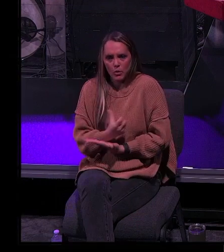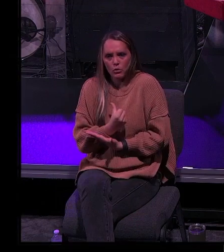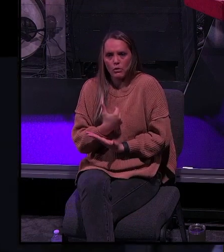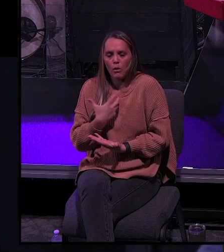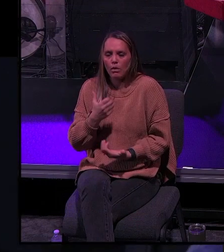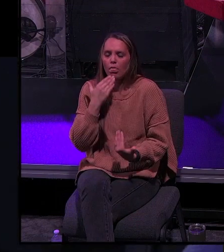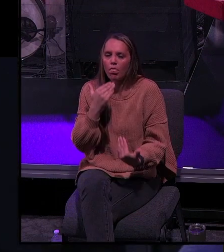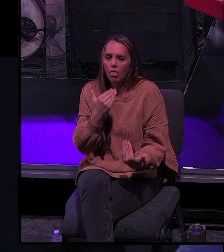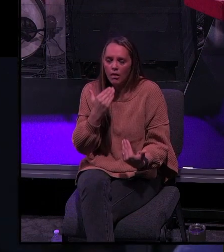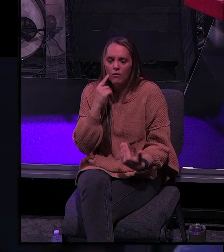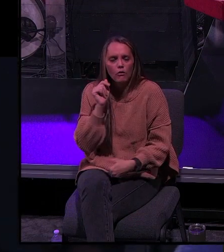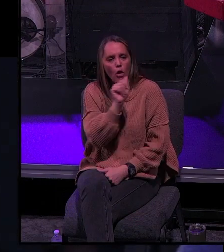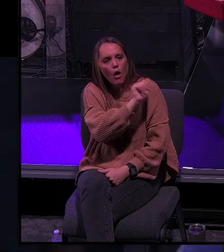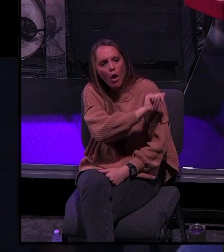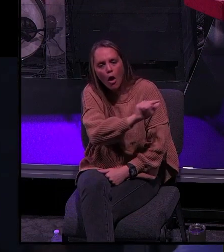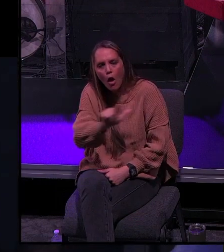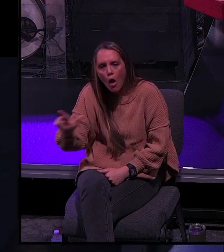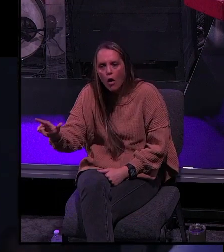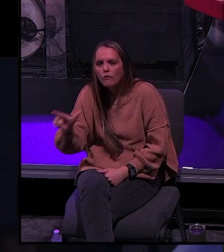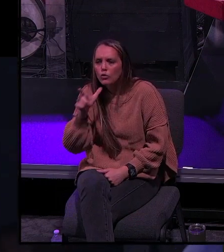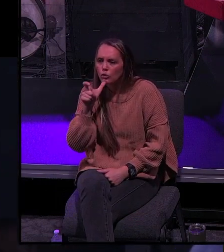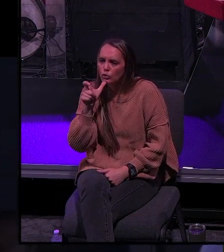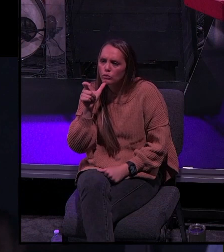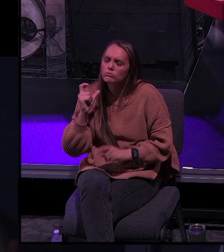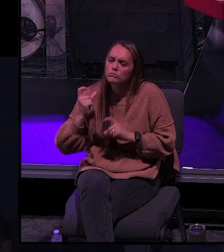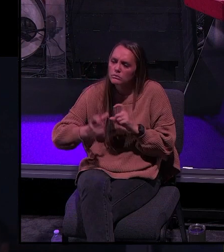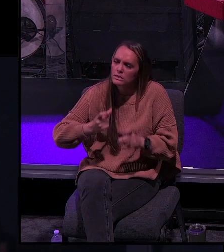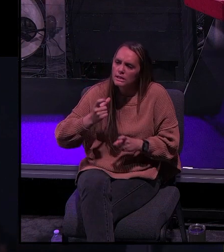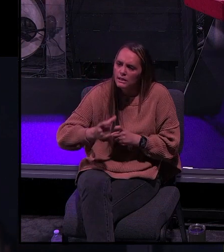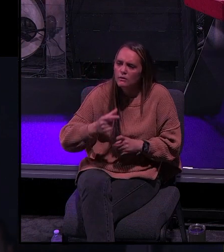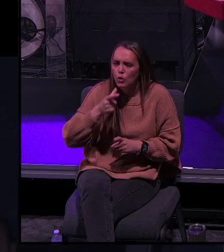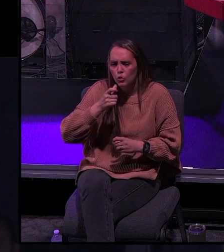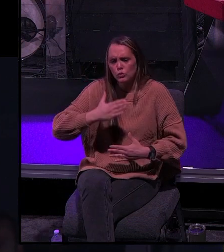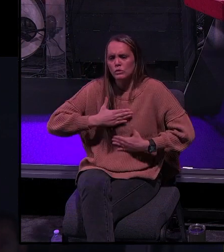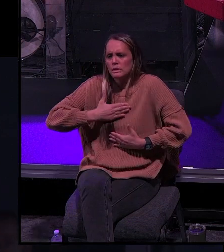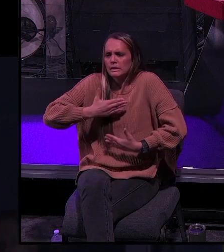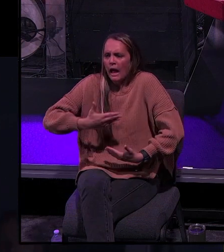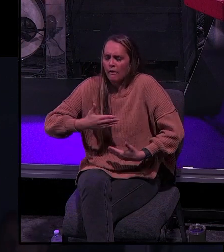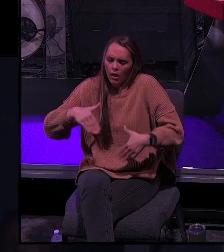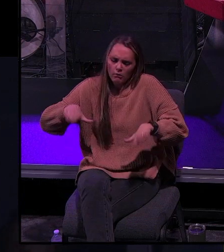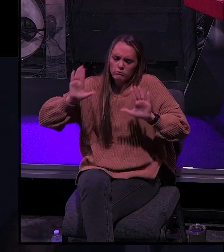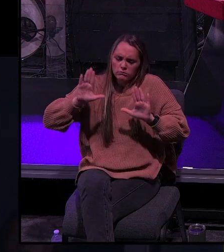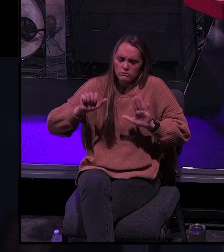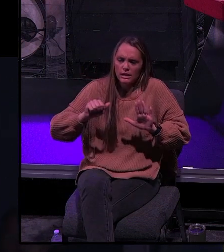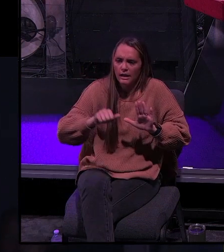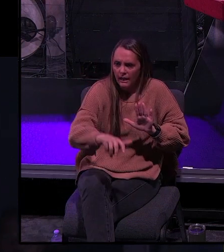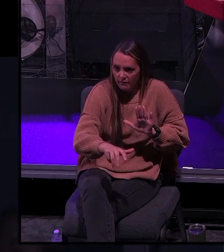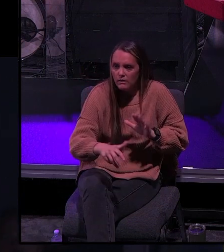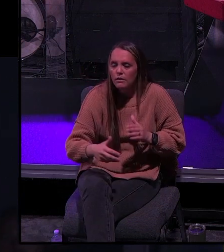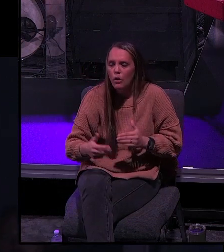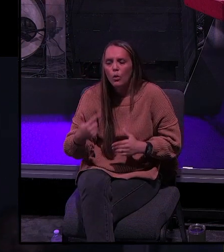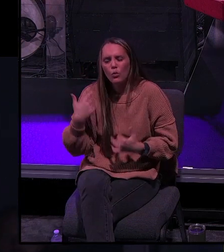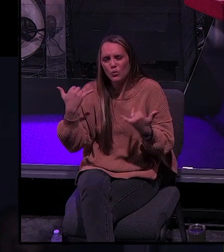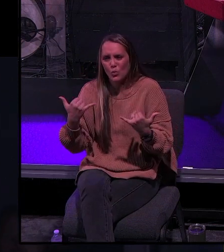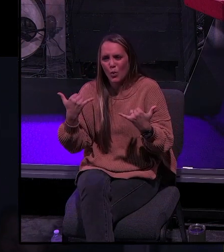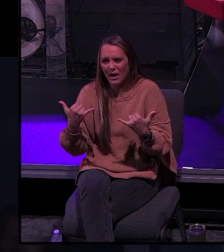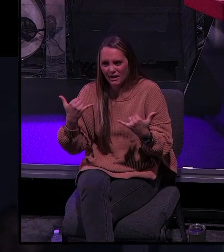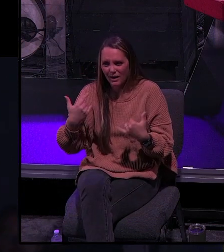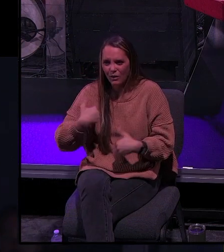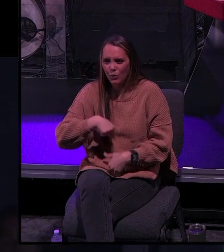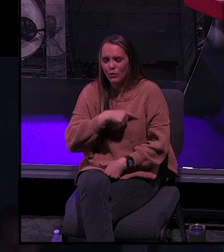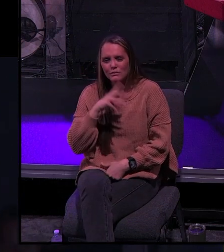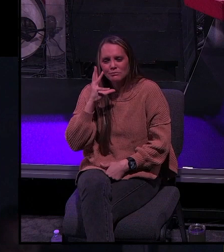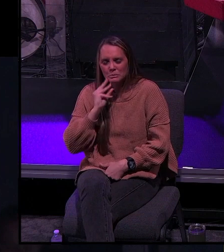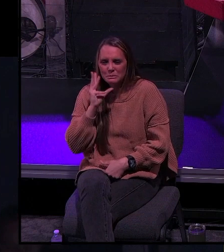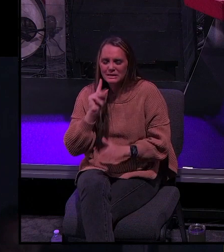of you who give faithfully and give sacrificially to the church here. Man, we just are in a season right now where